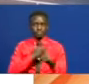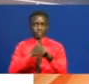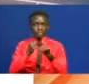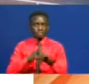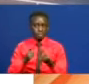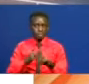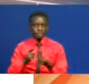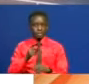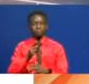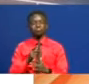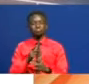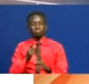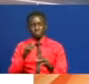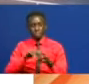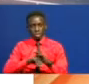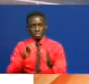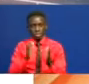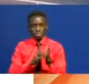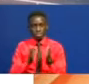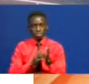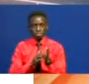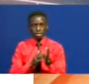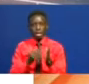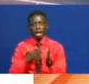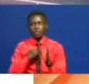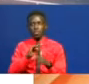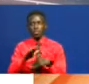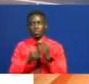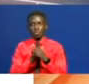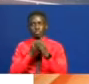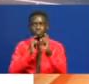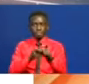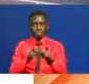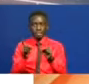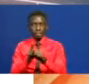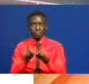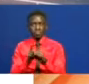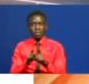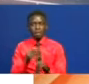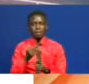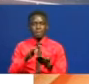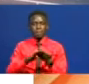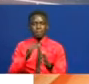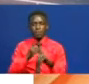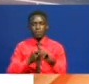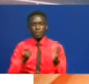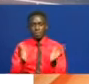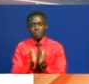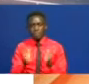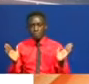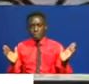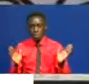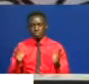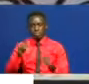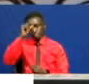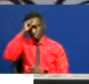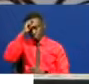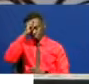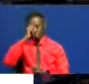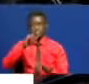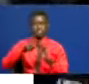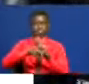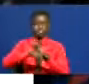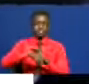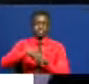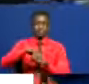machakos County have been fitted more than 160 tutors drawn from various public primary and secondary schools in